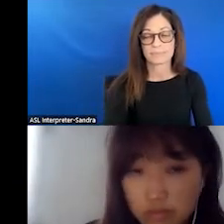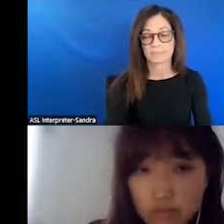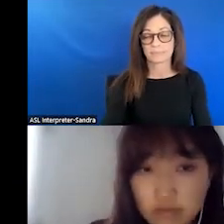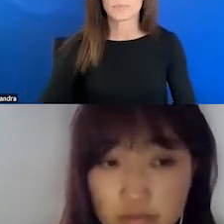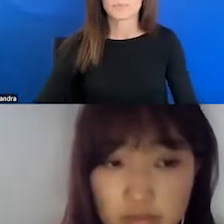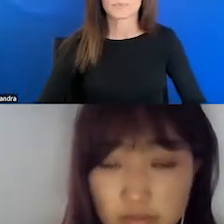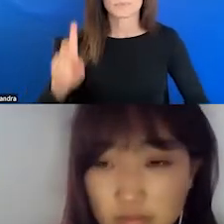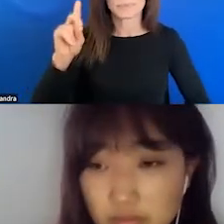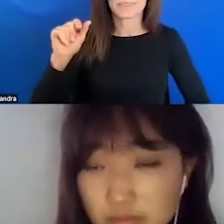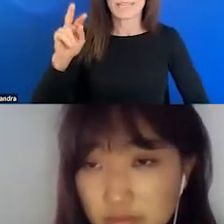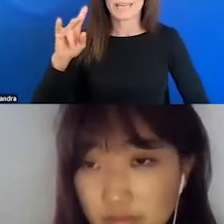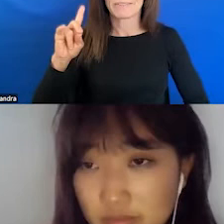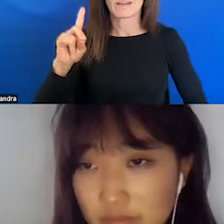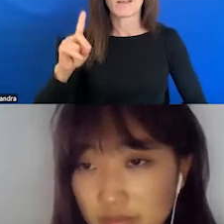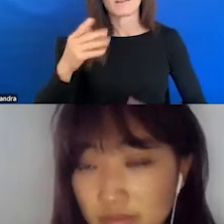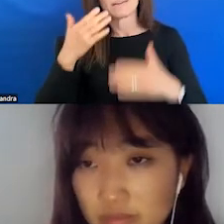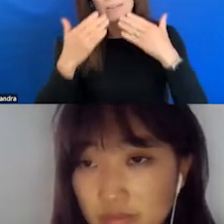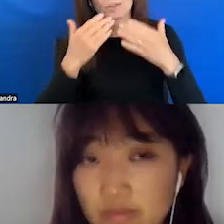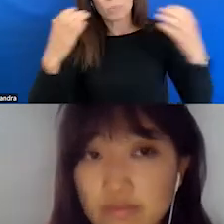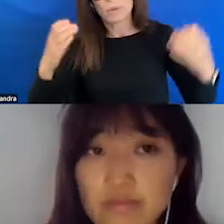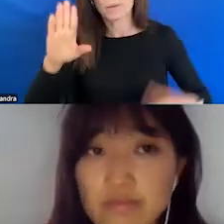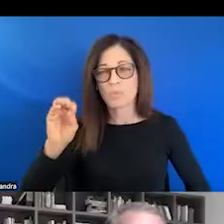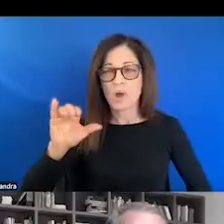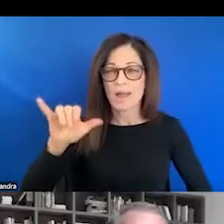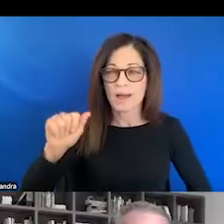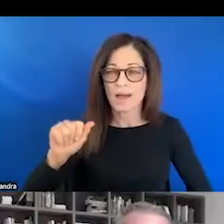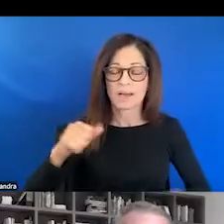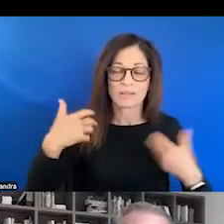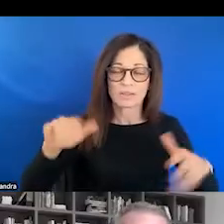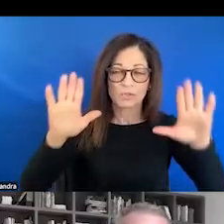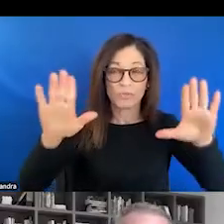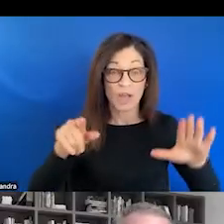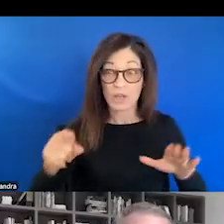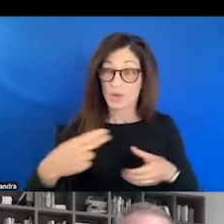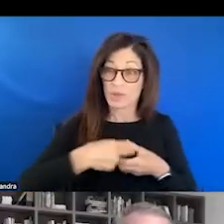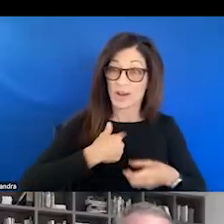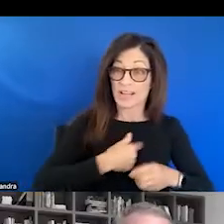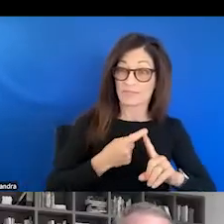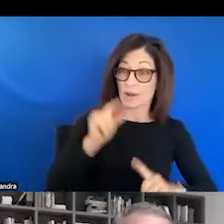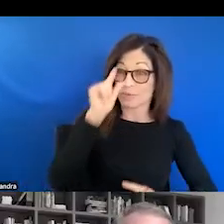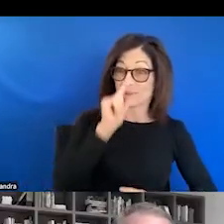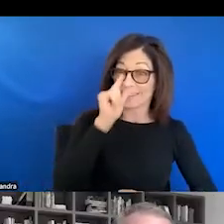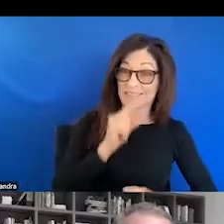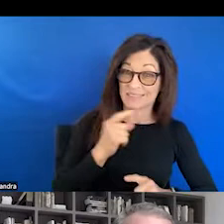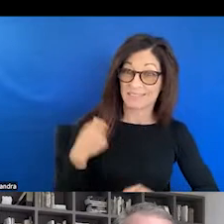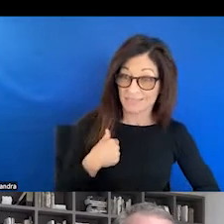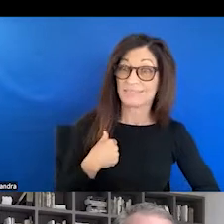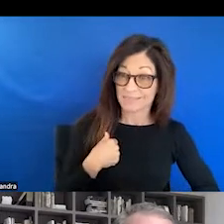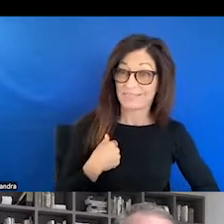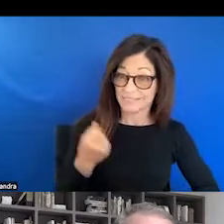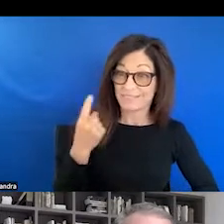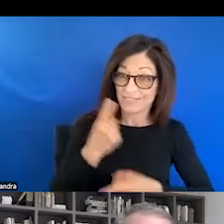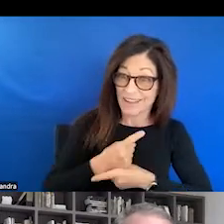Thank you so much, Boya. Just terrific. And Boya, thank you. You're joining us from Greece, I understand. So I really appreciate you